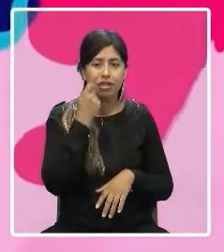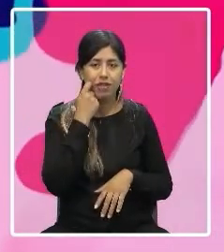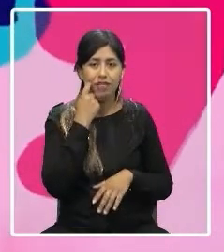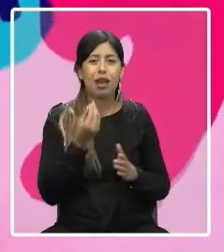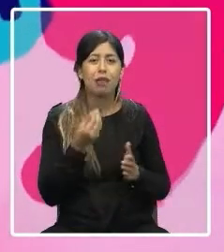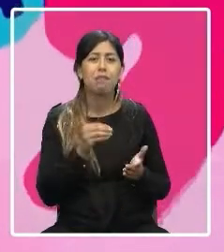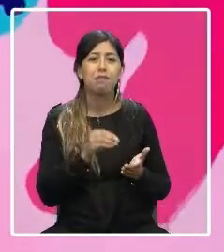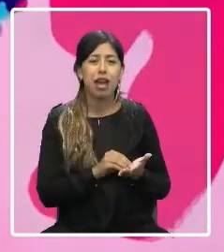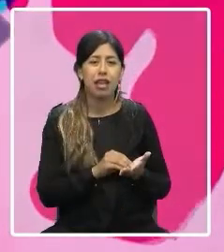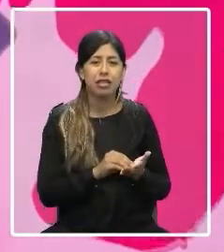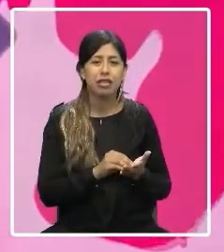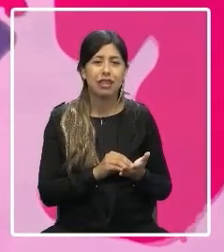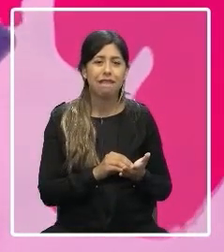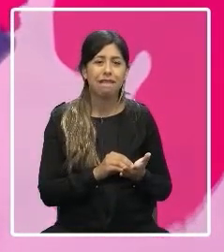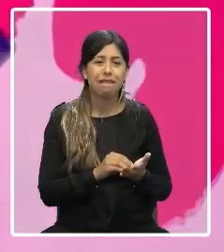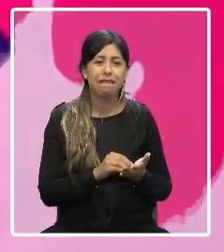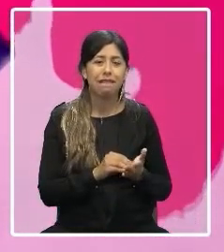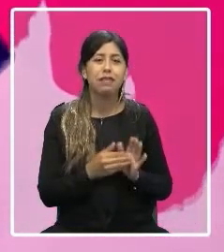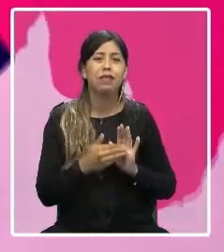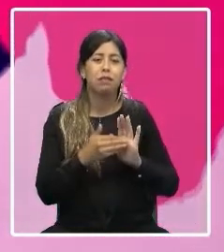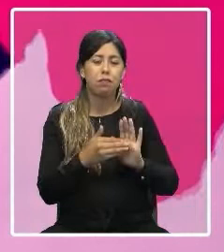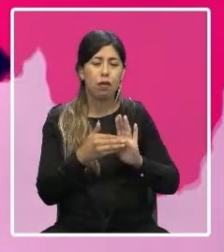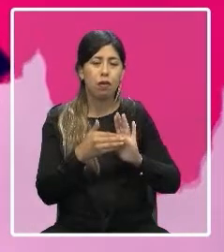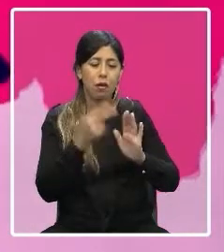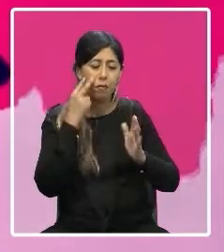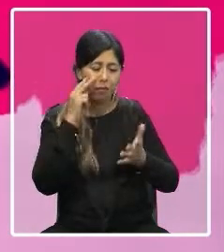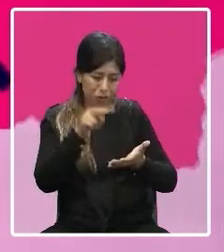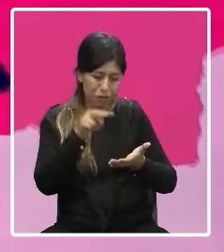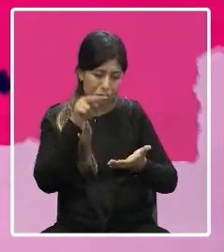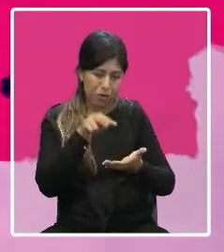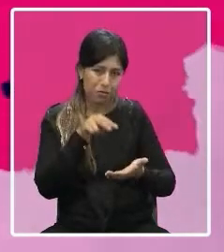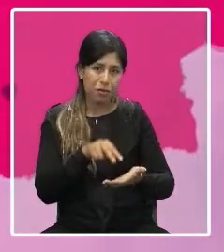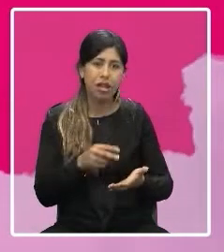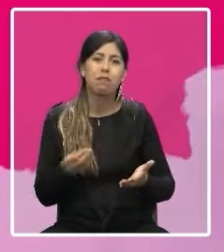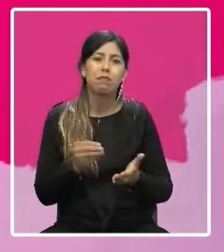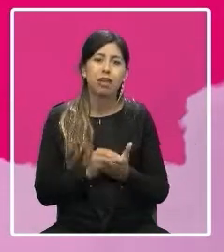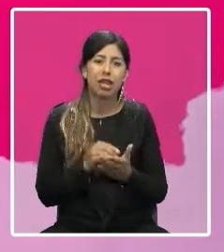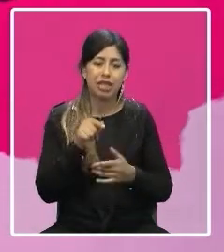day. A year later, you may be doing it 10, 11, or 12 hours a day. Then